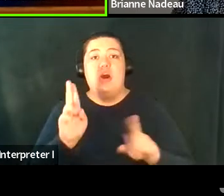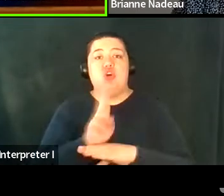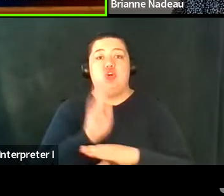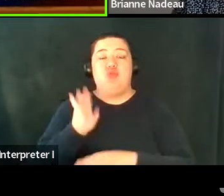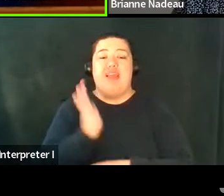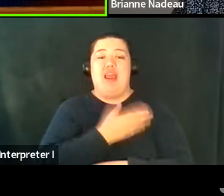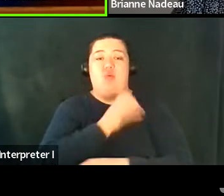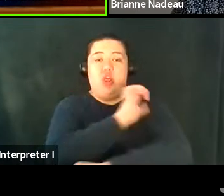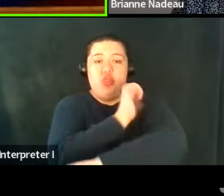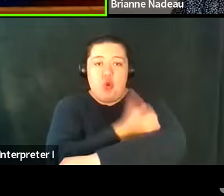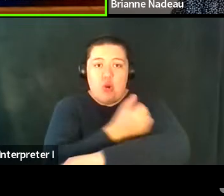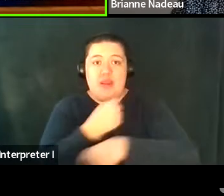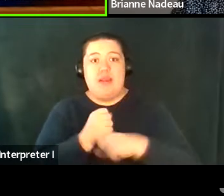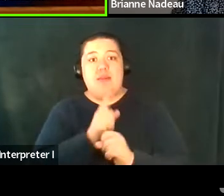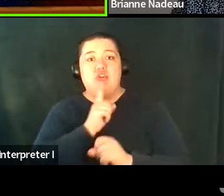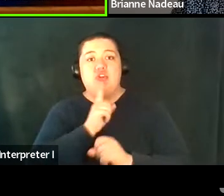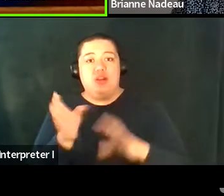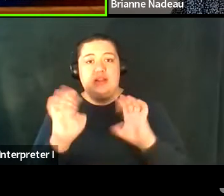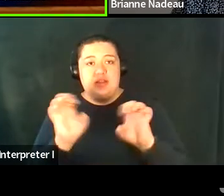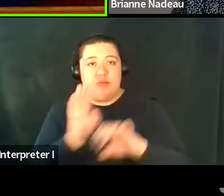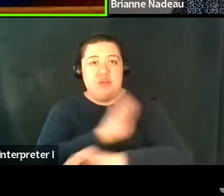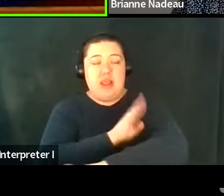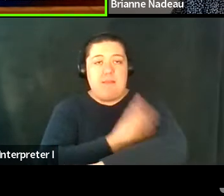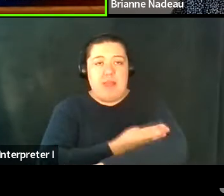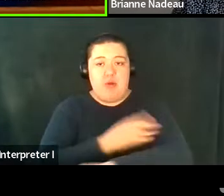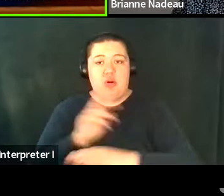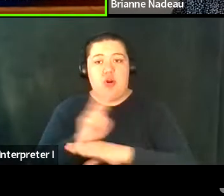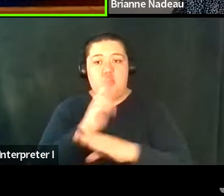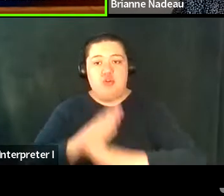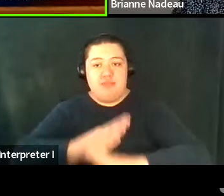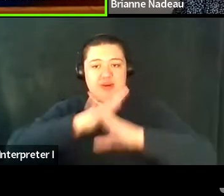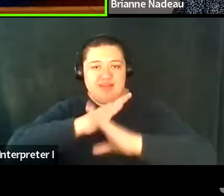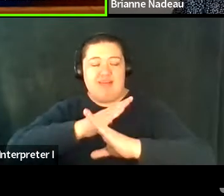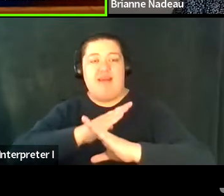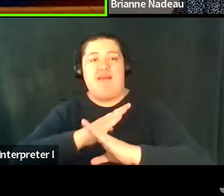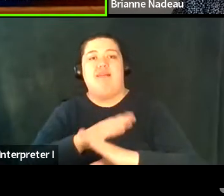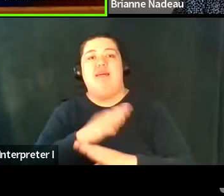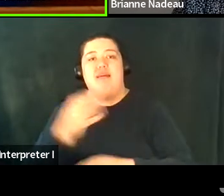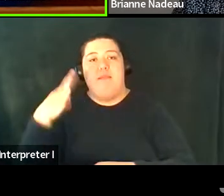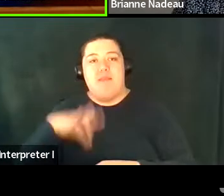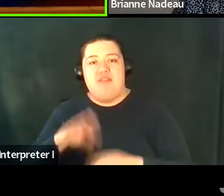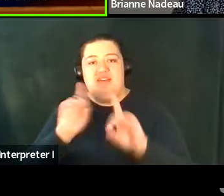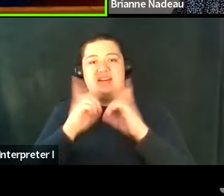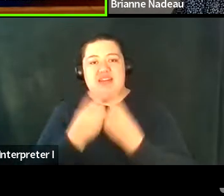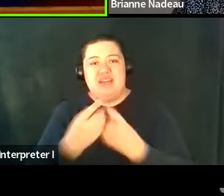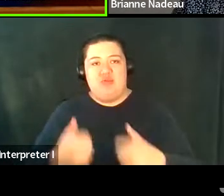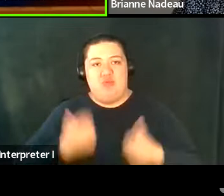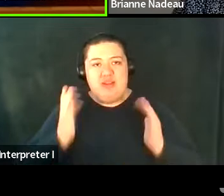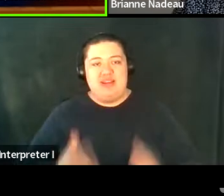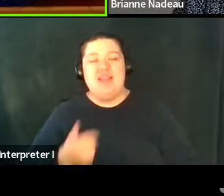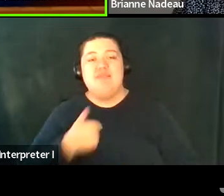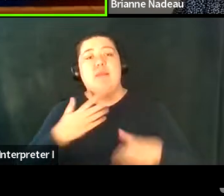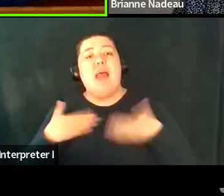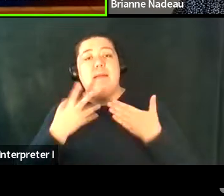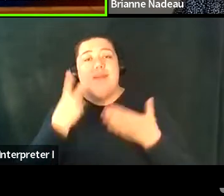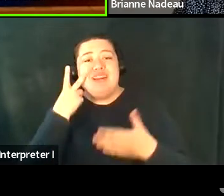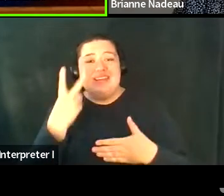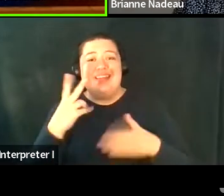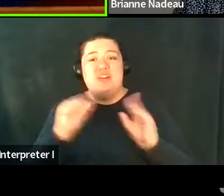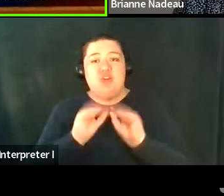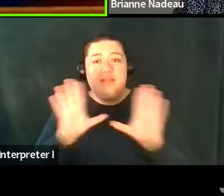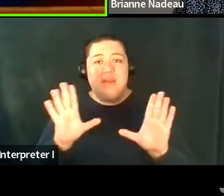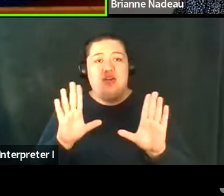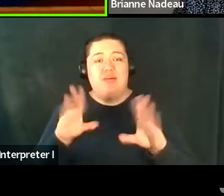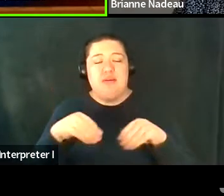make sure these emergency powers are used to protect and benefit district residents. I'm glad to see the transparency provisions in